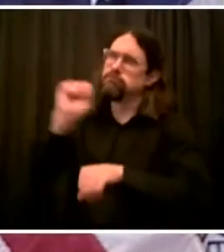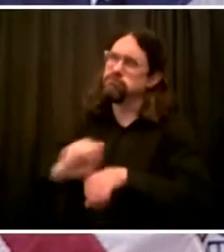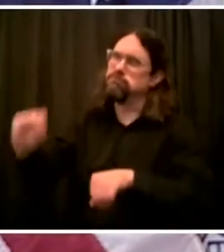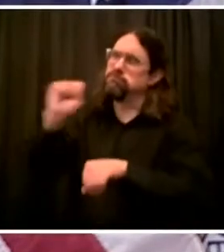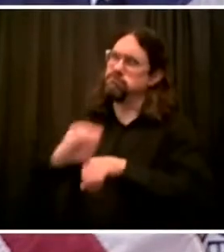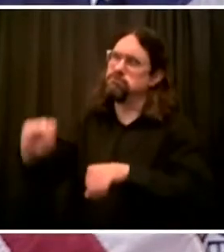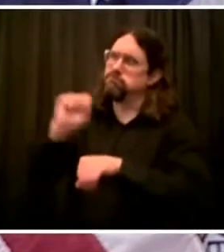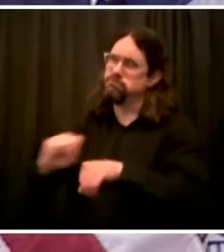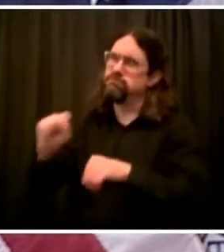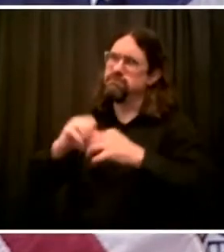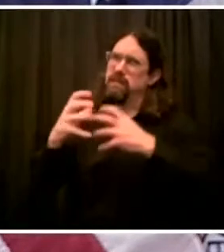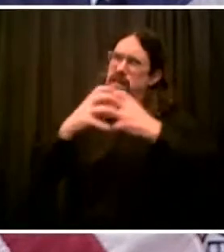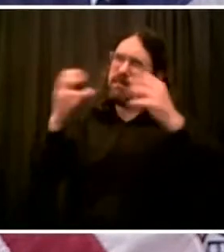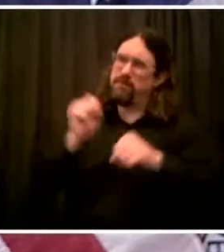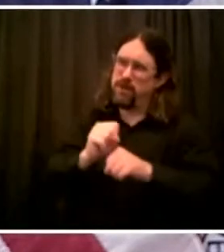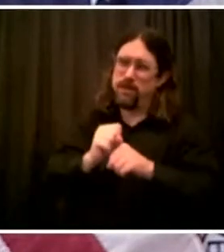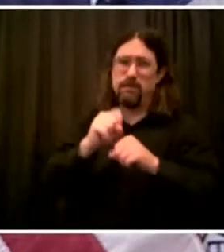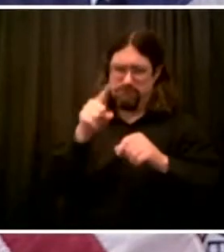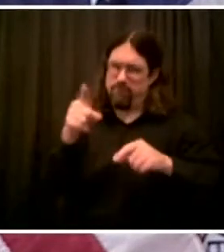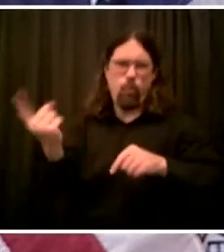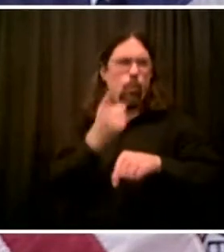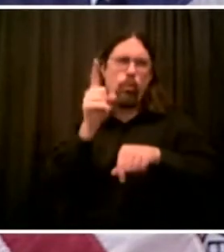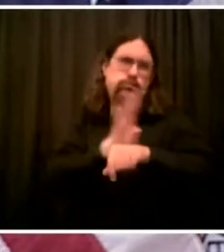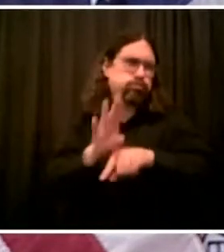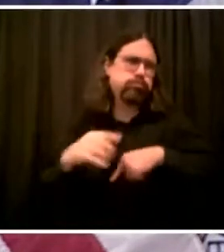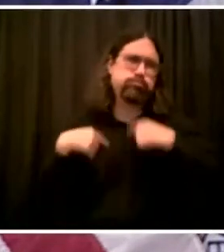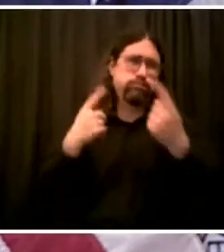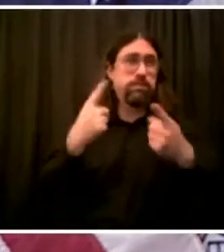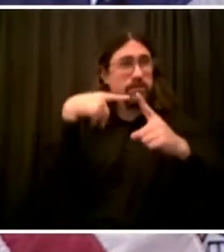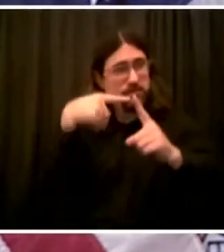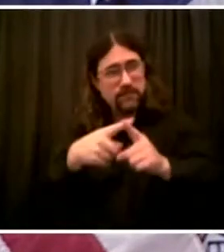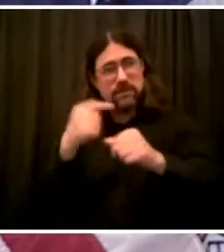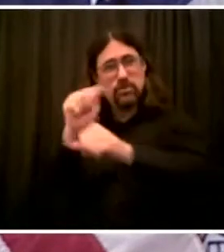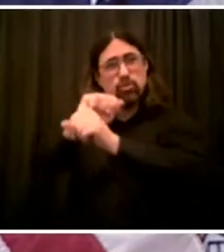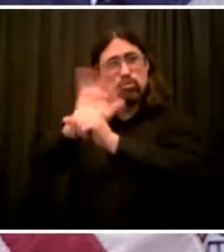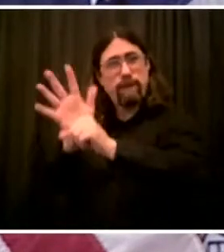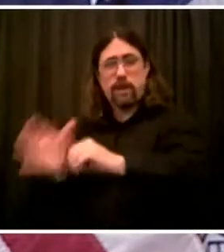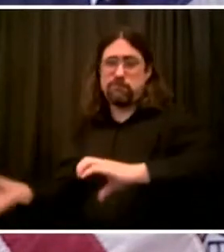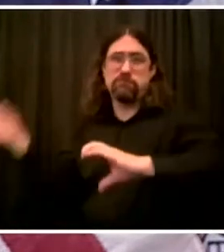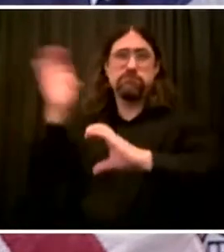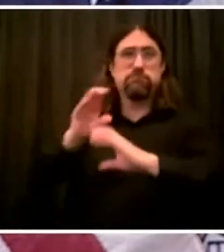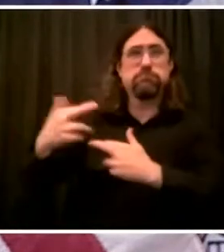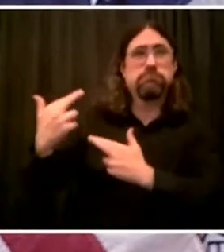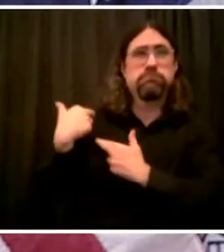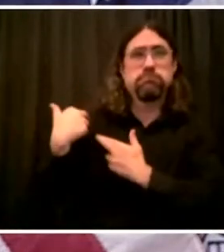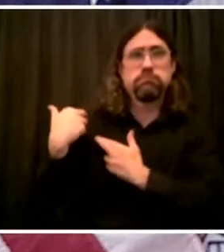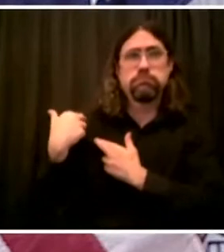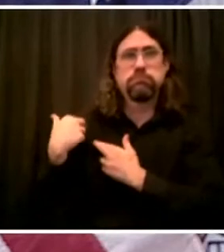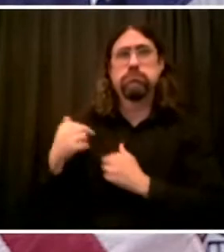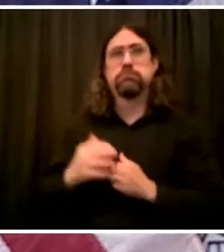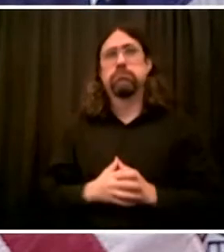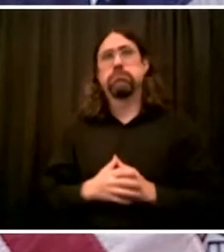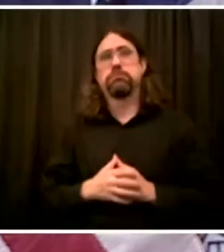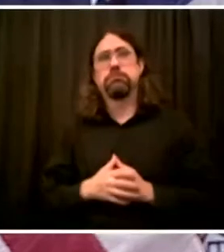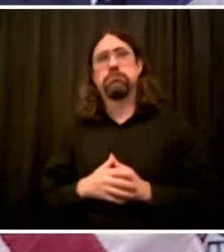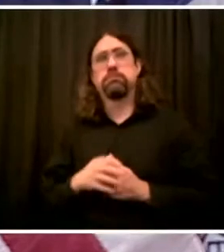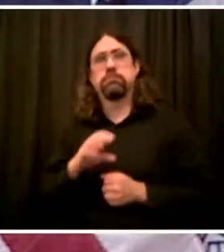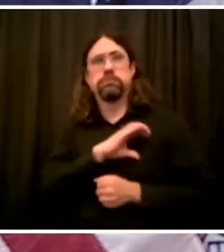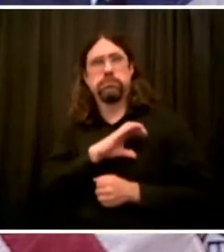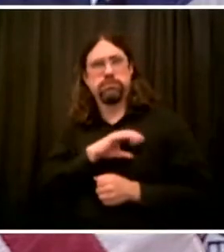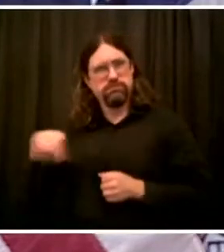while also having to play a constructive role on addressing social distancing and all the other realities